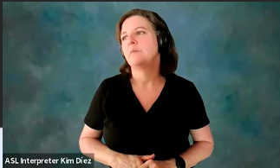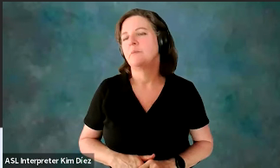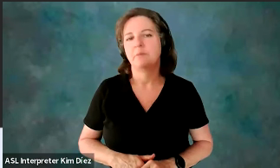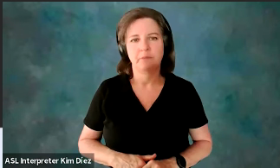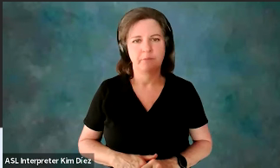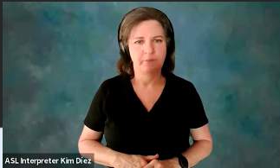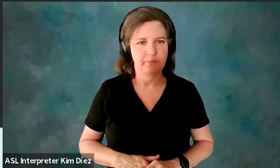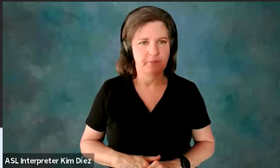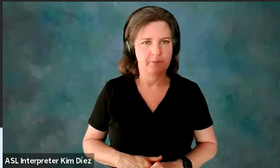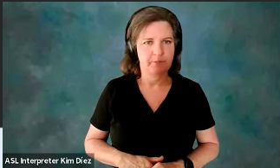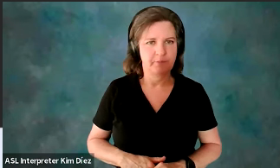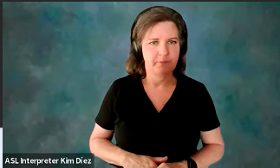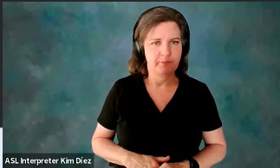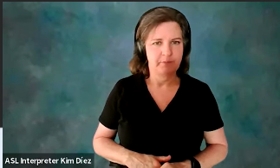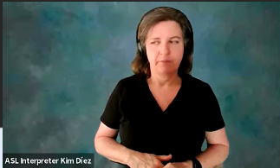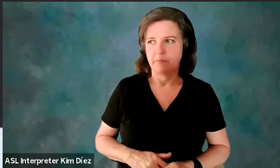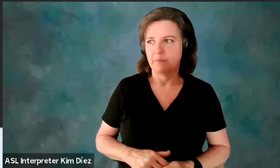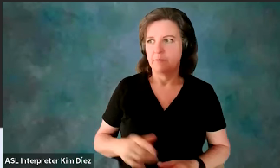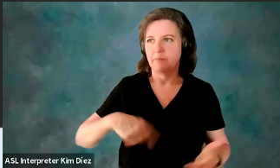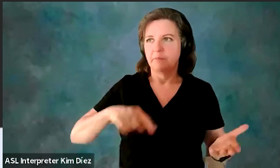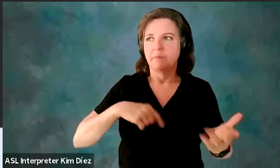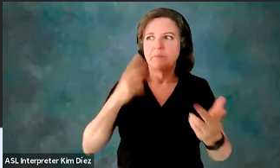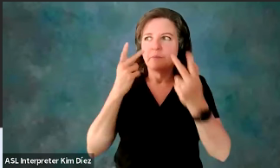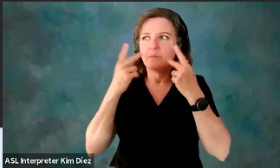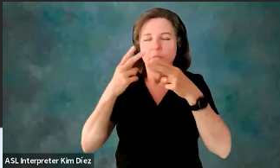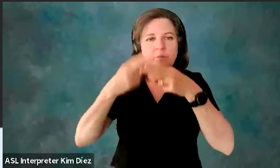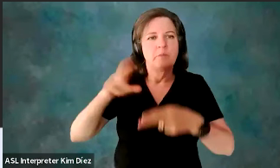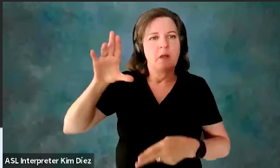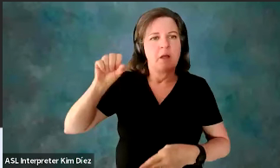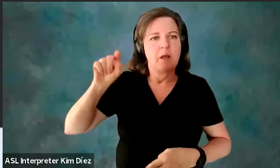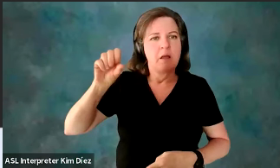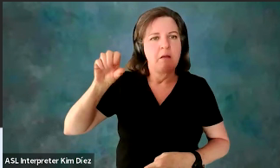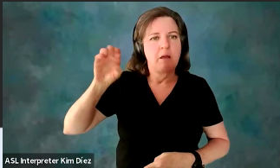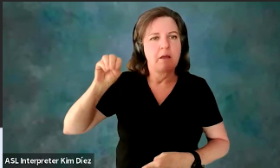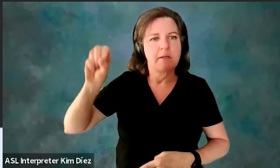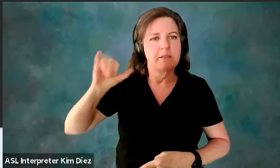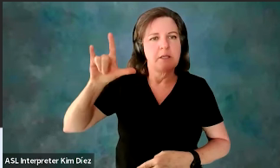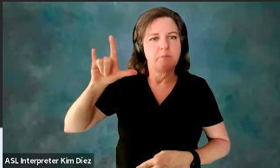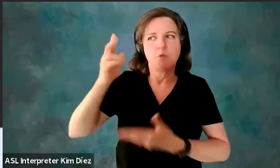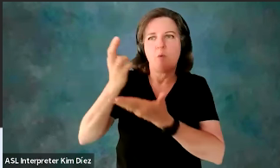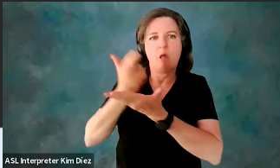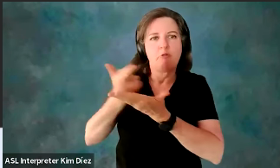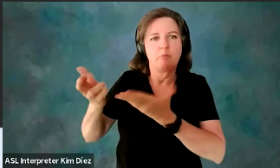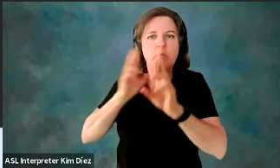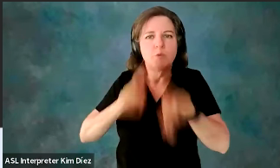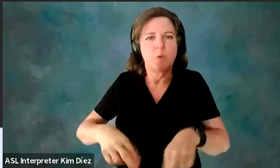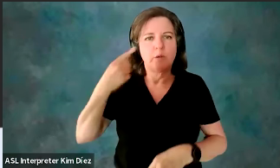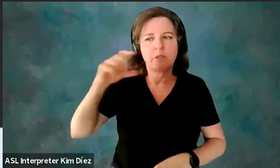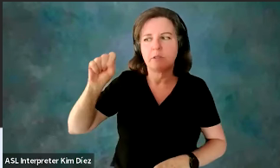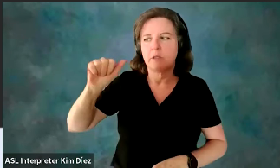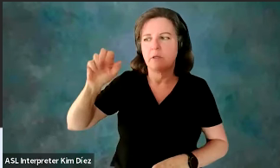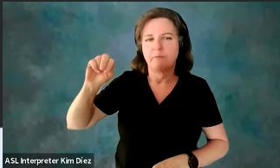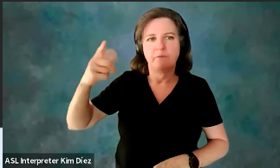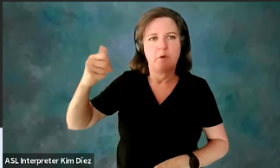We are seeing Custom Soil Resource Report for San Germán area, southwestern Puerto Rico. That is